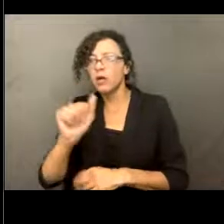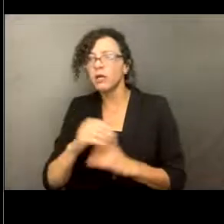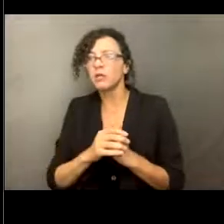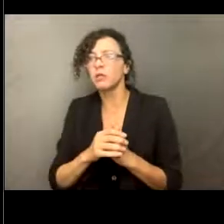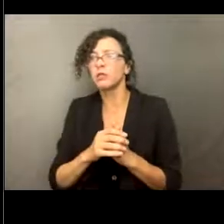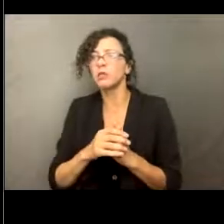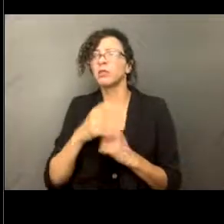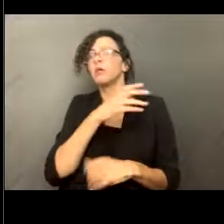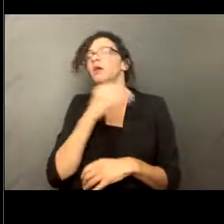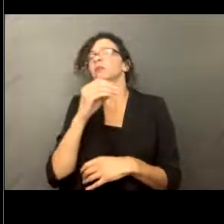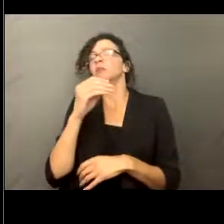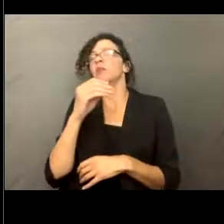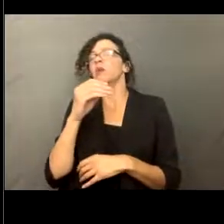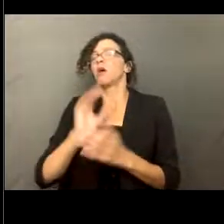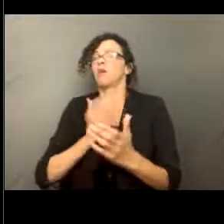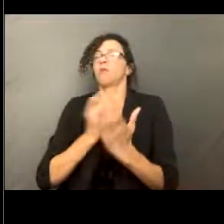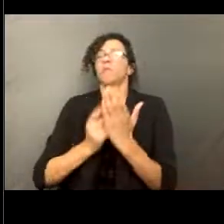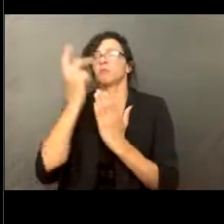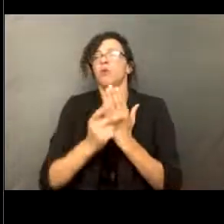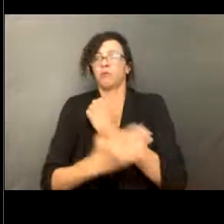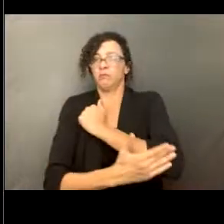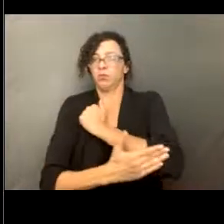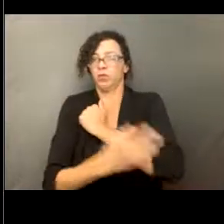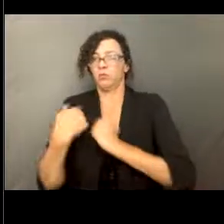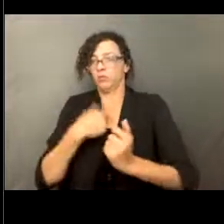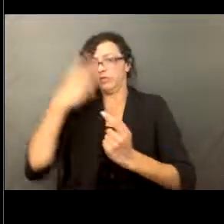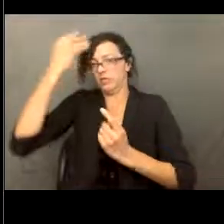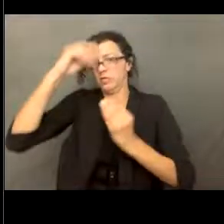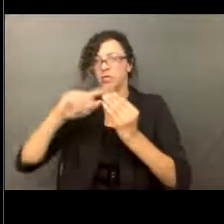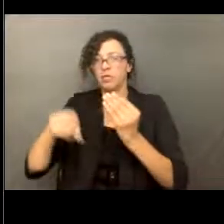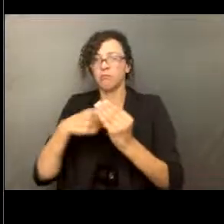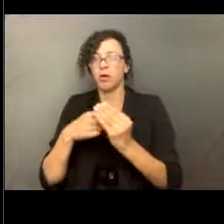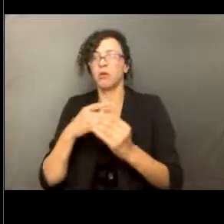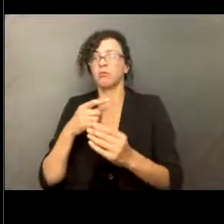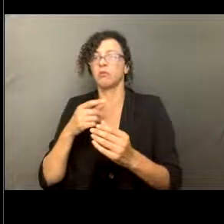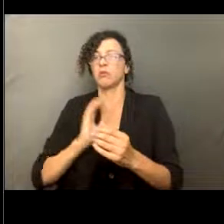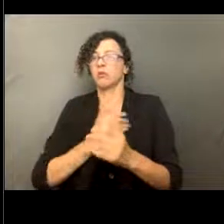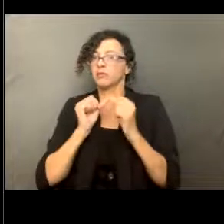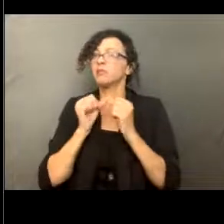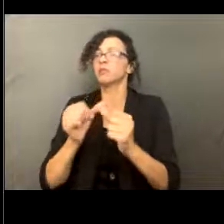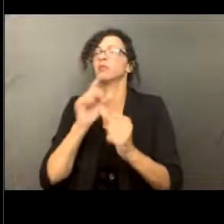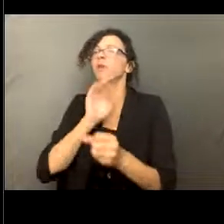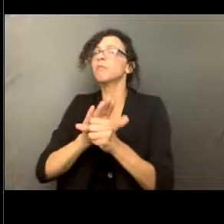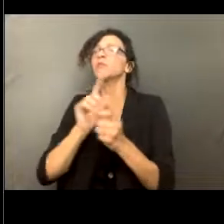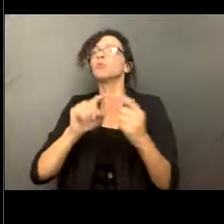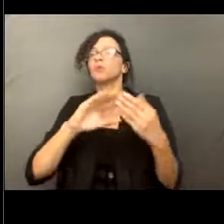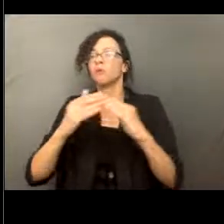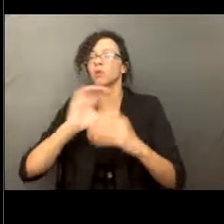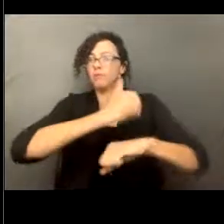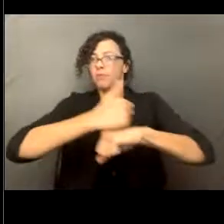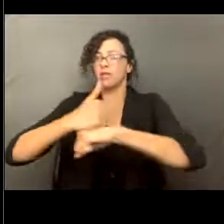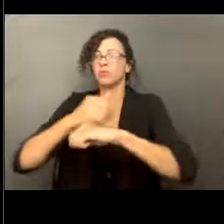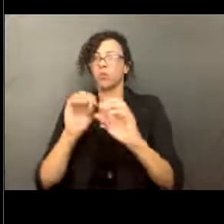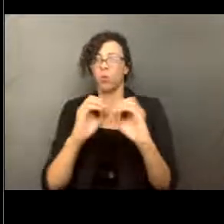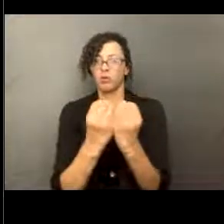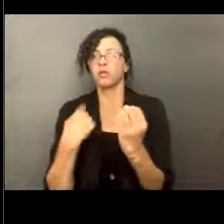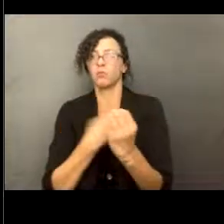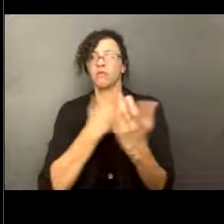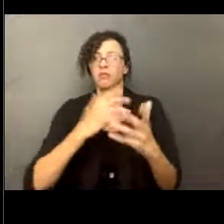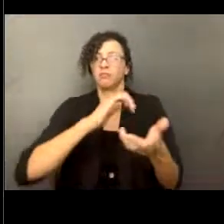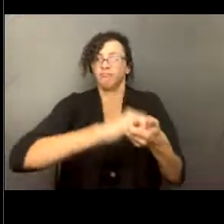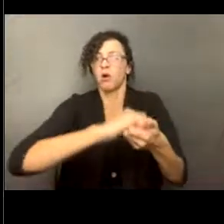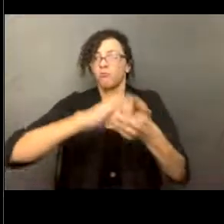really thinking about is our continued commitment to community, the community-based organizations that we partnered with, and how we're going to continue